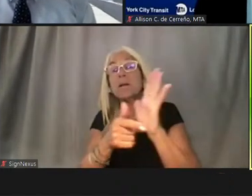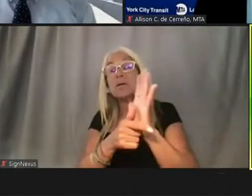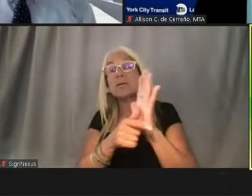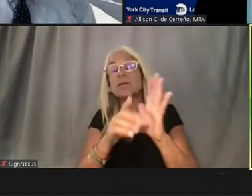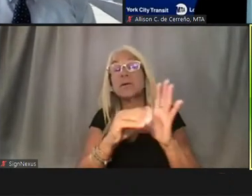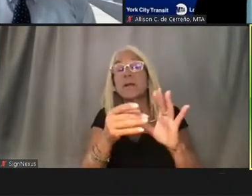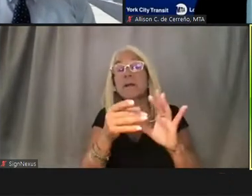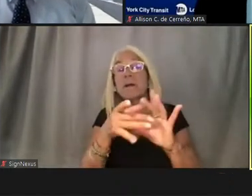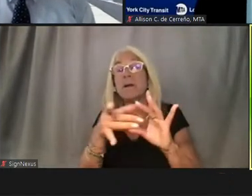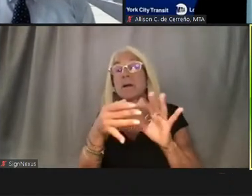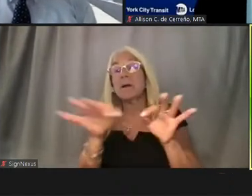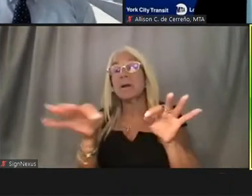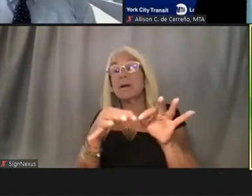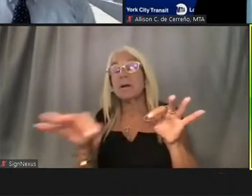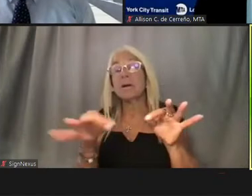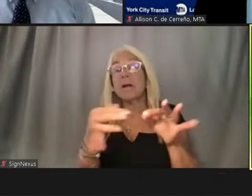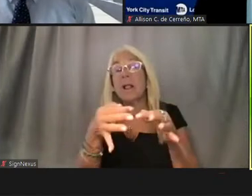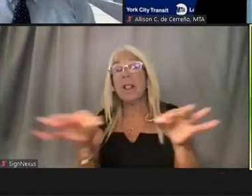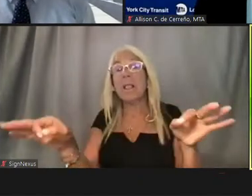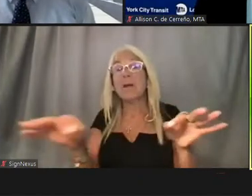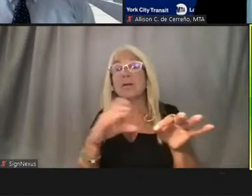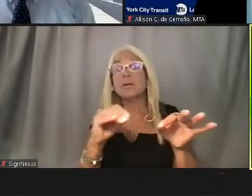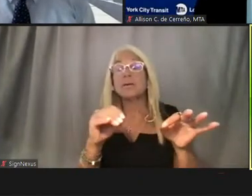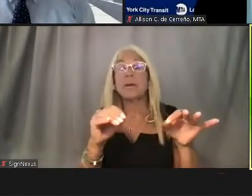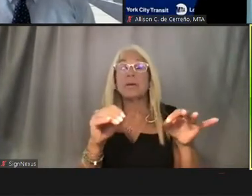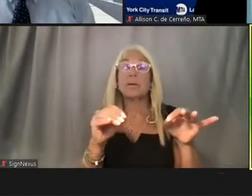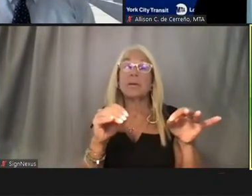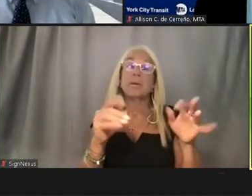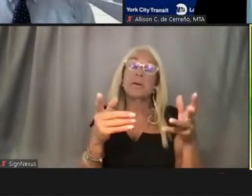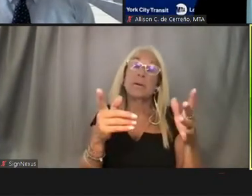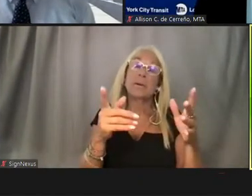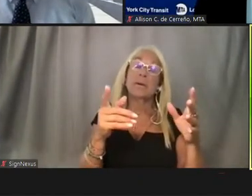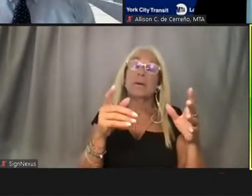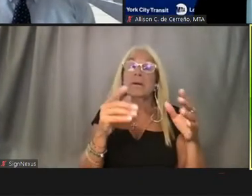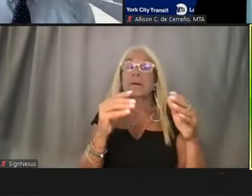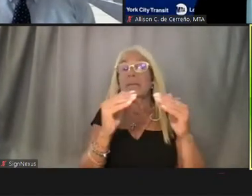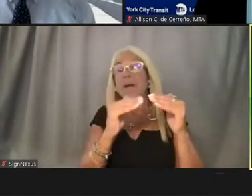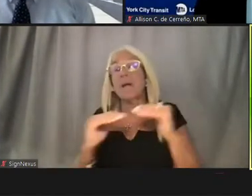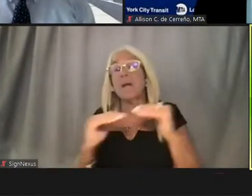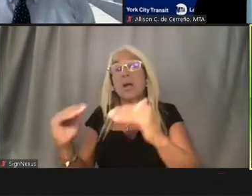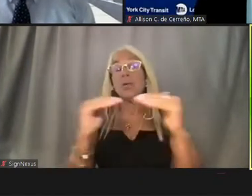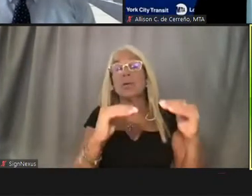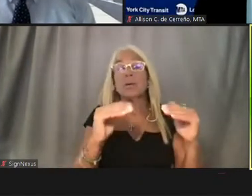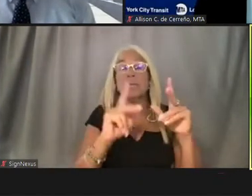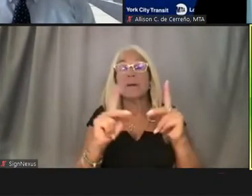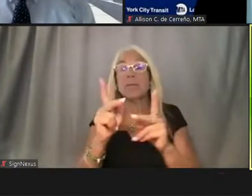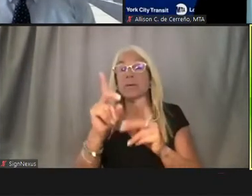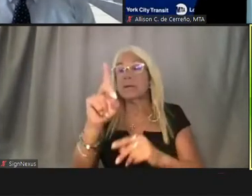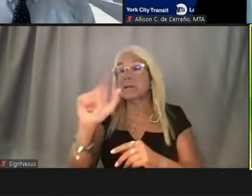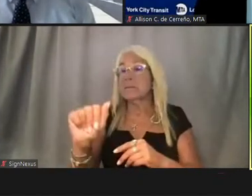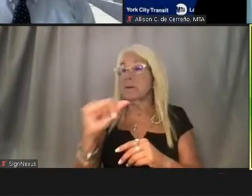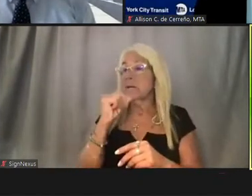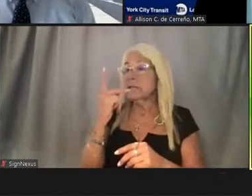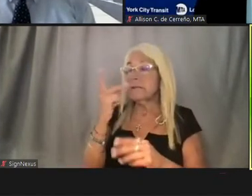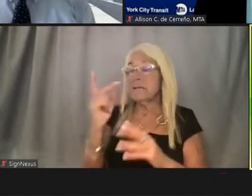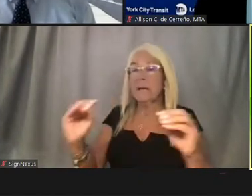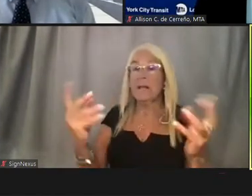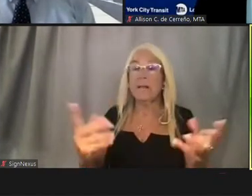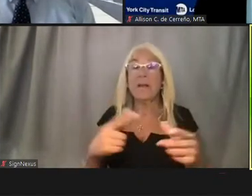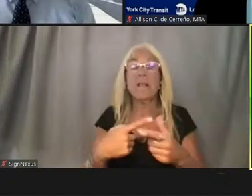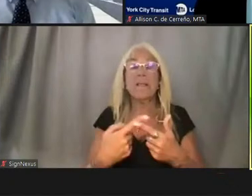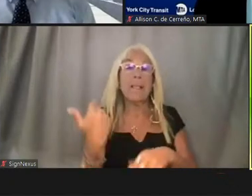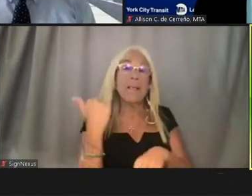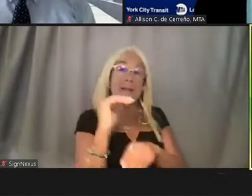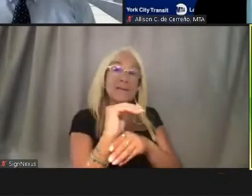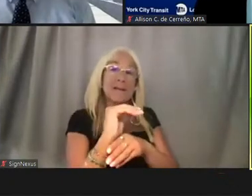language about qualifying Vehicles transporting people with disabilities because I didn't see anything about them and then last night I